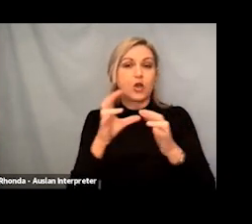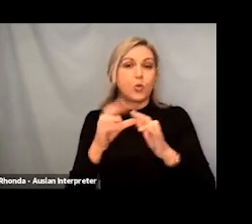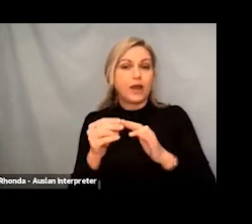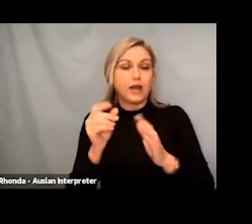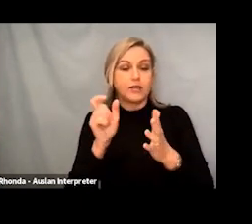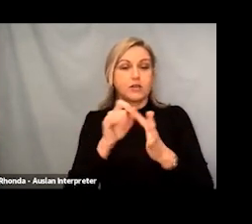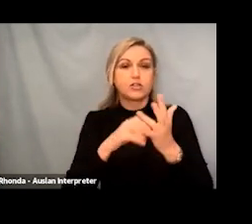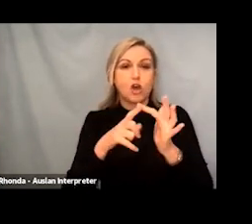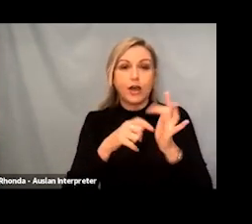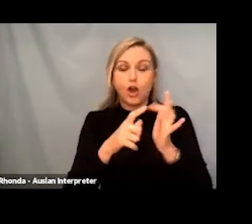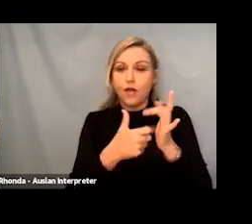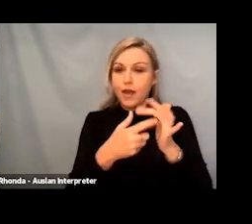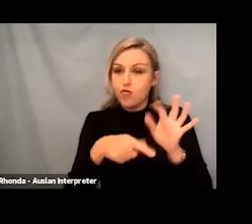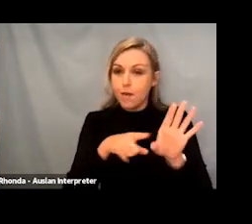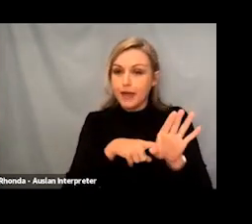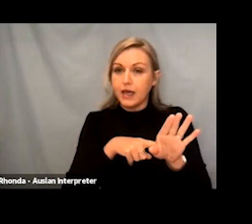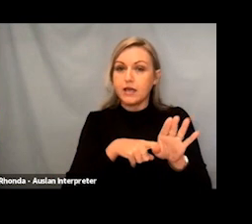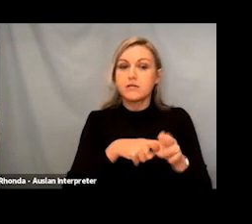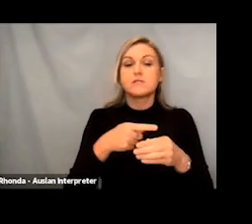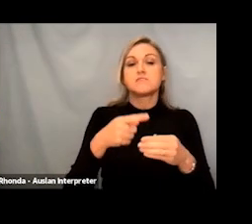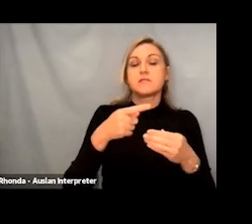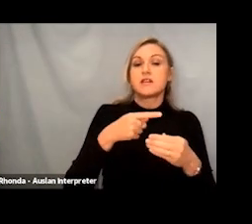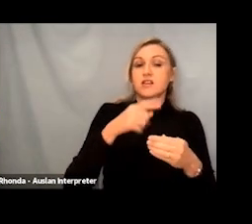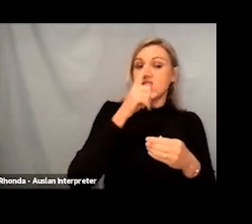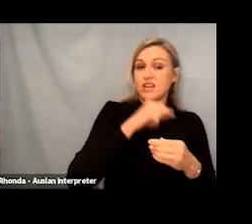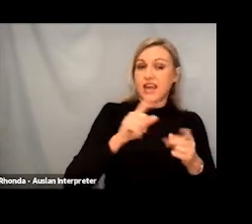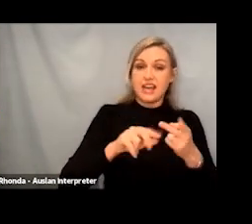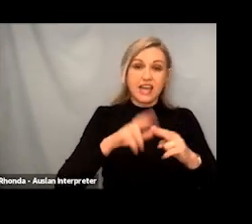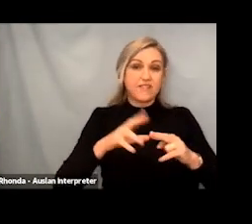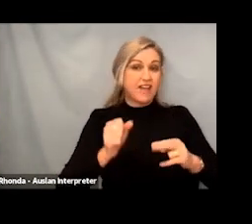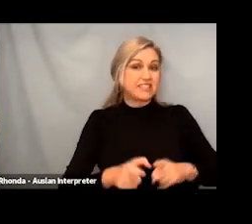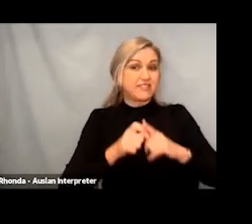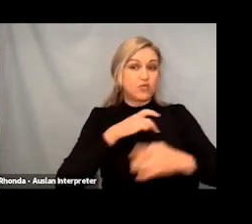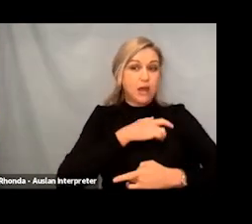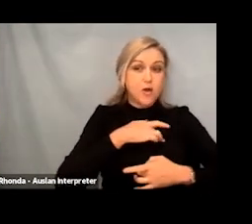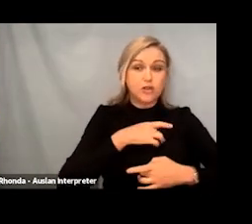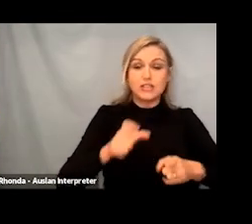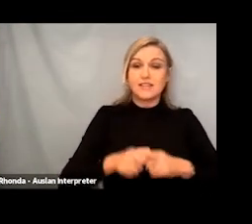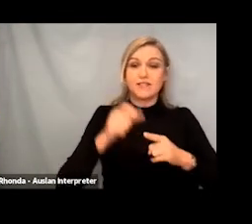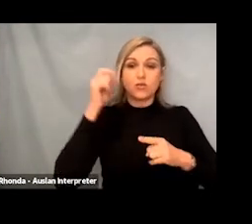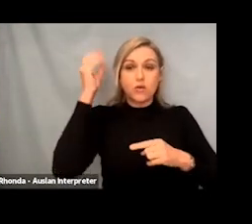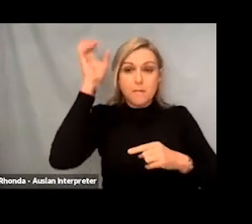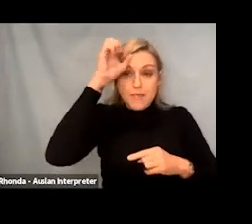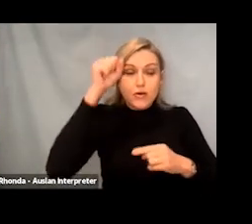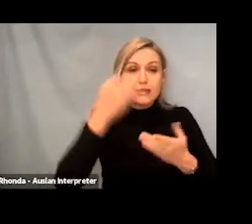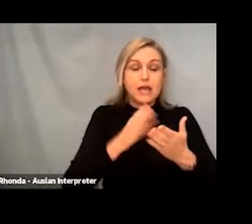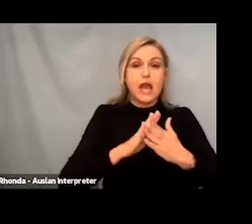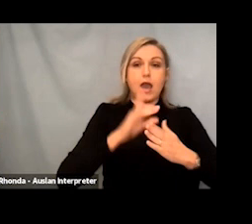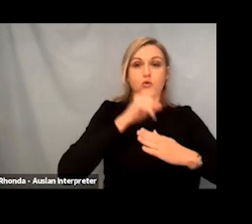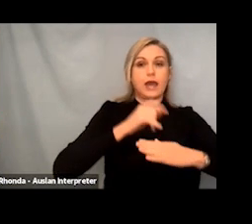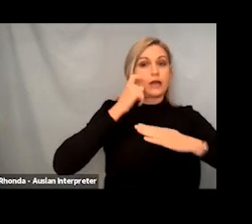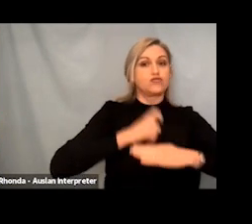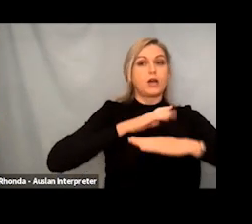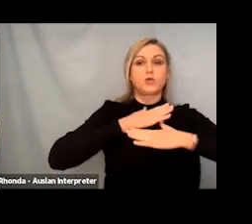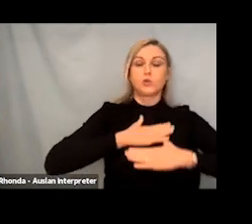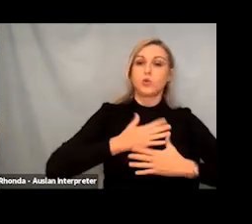acceptance and commitment therapy, the ability to sit with challenging emotions and memories, work through them rather than seek to avoid